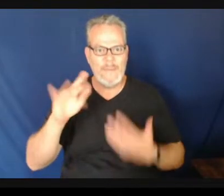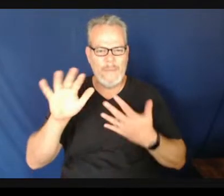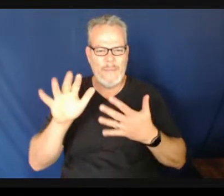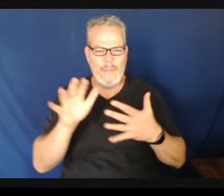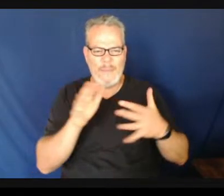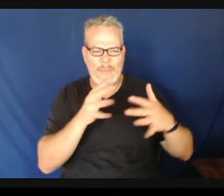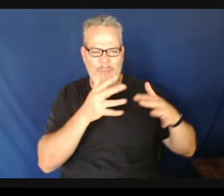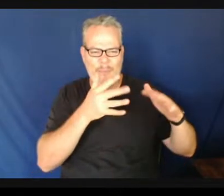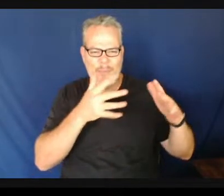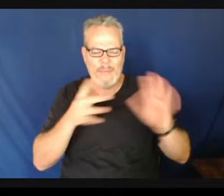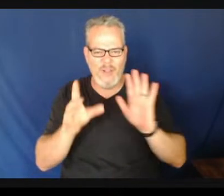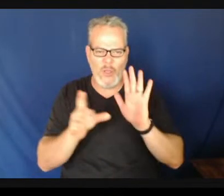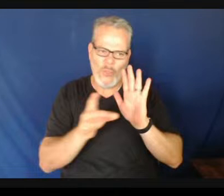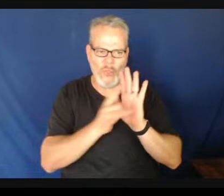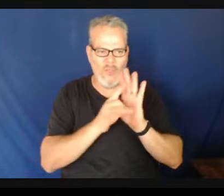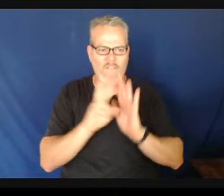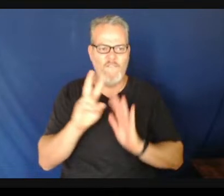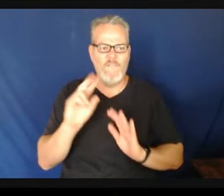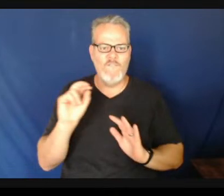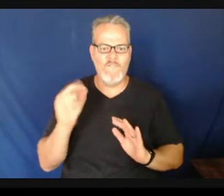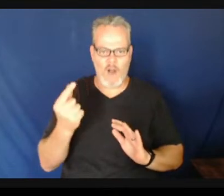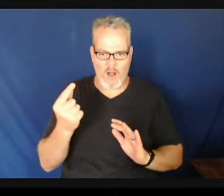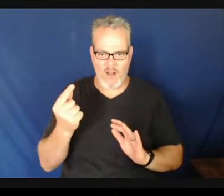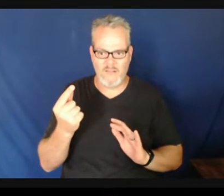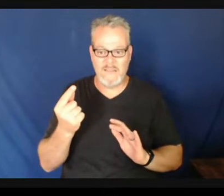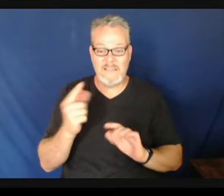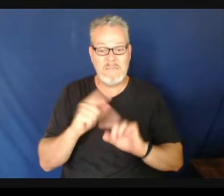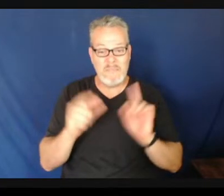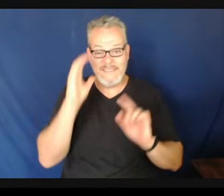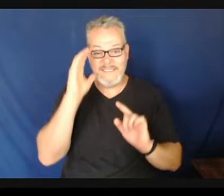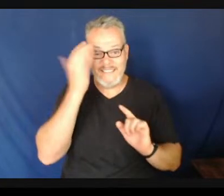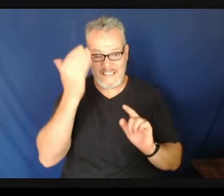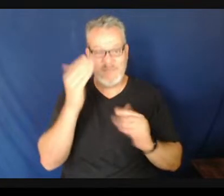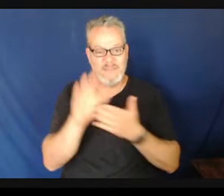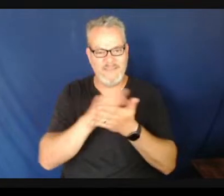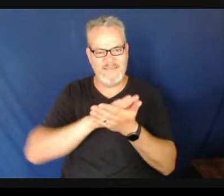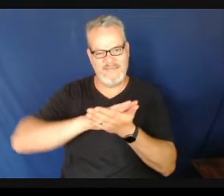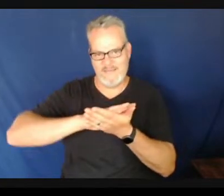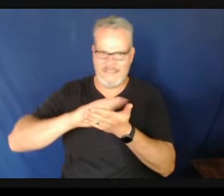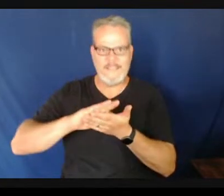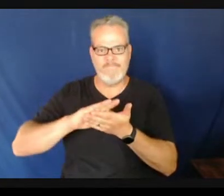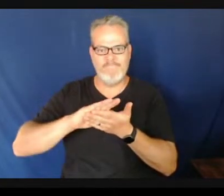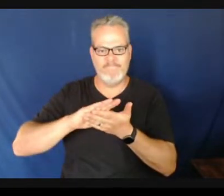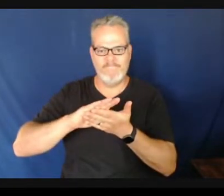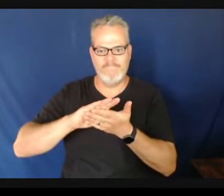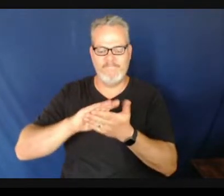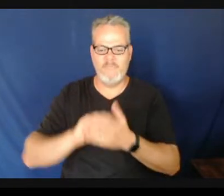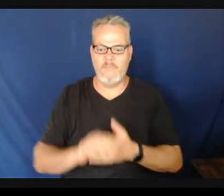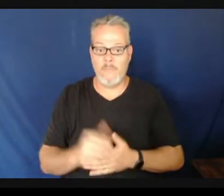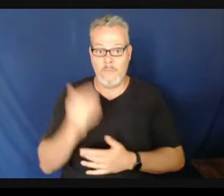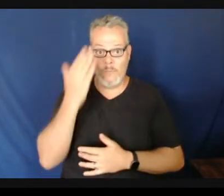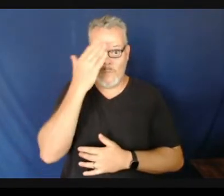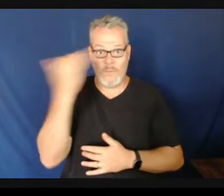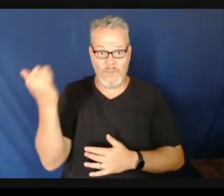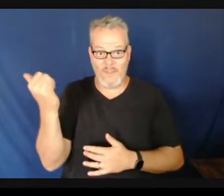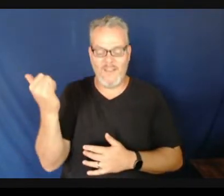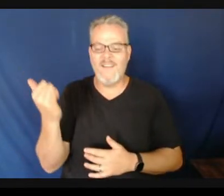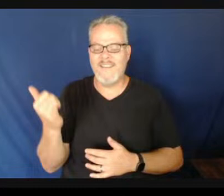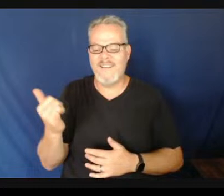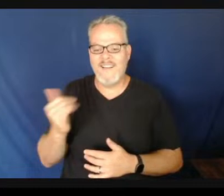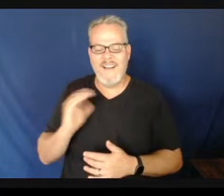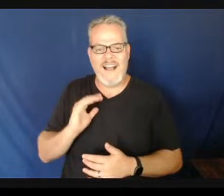sensor over there. But otherwise, it's looking pretty clean here. So let's largely because we haven't had the main pulse of